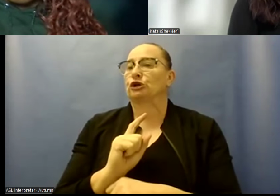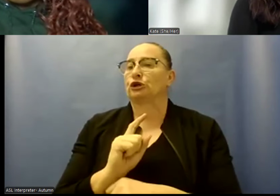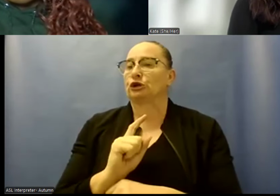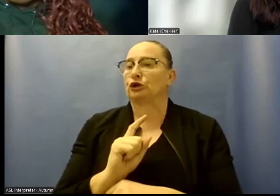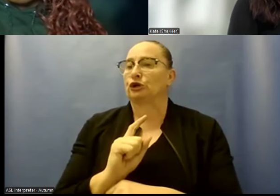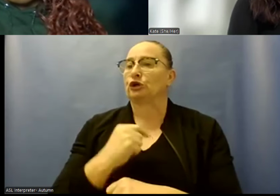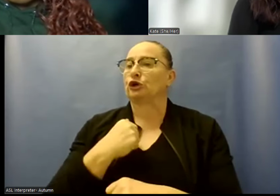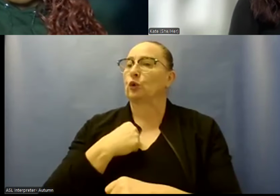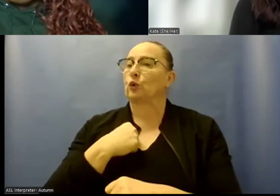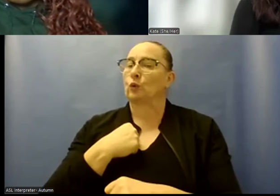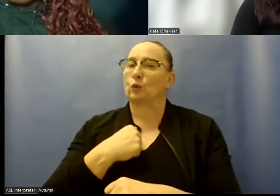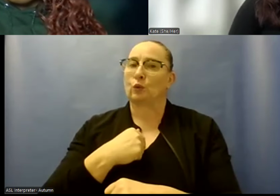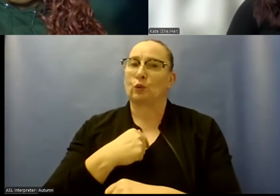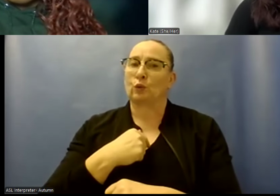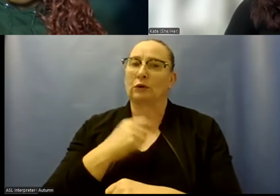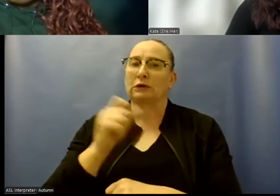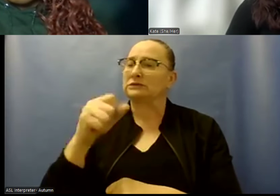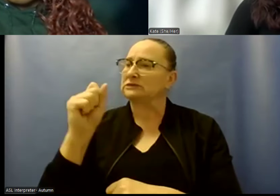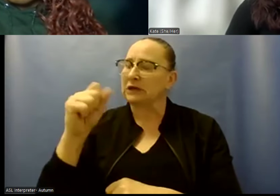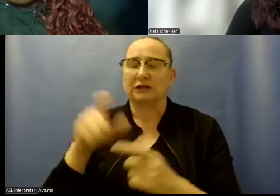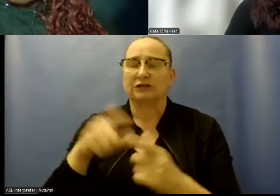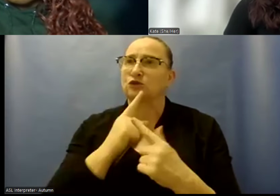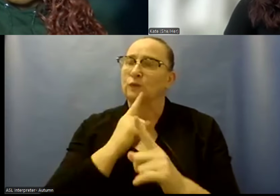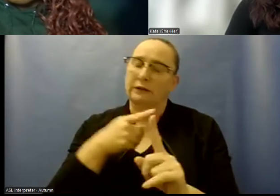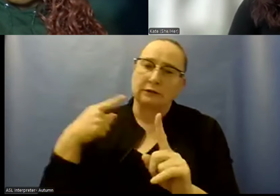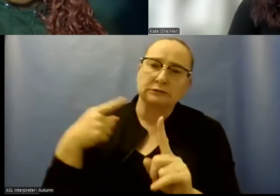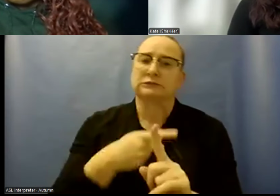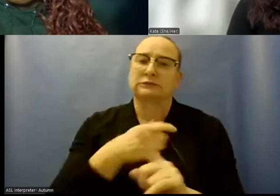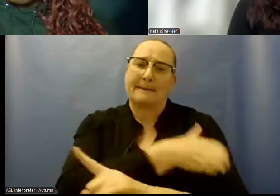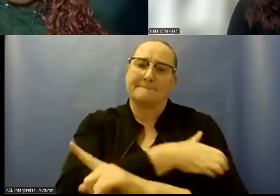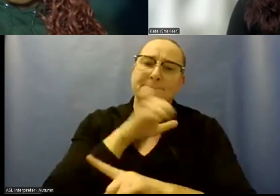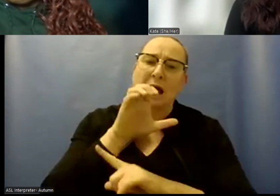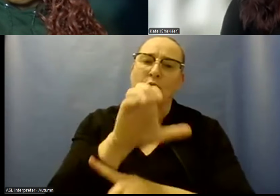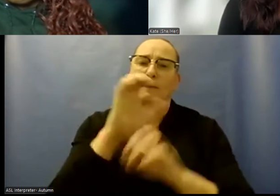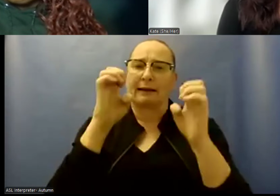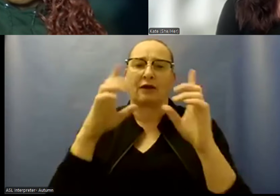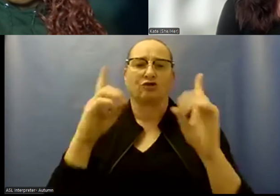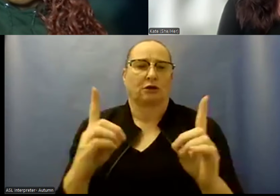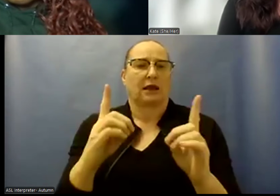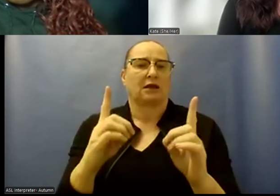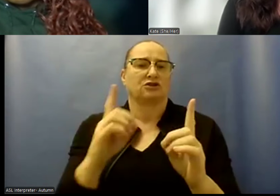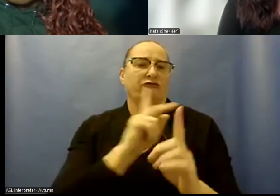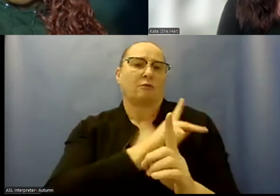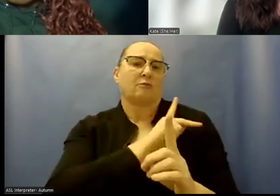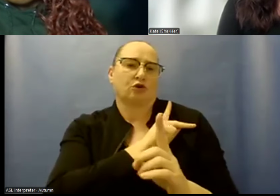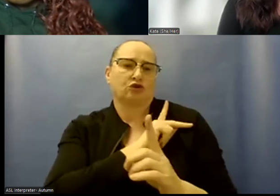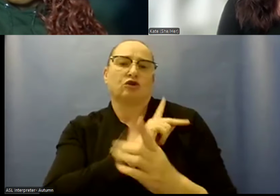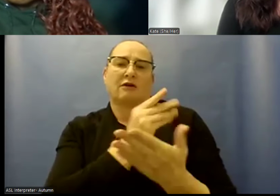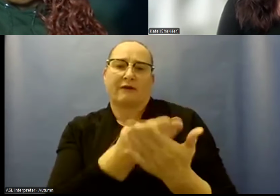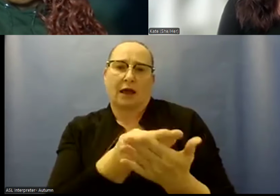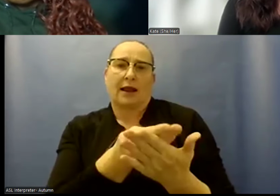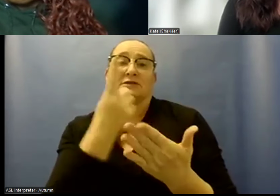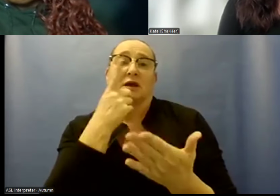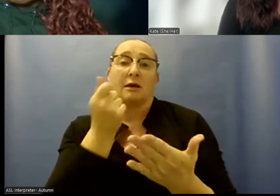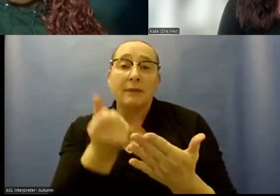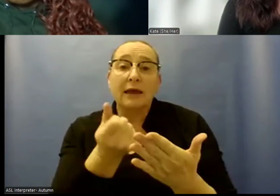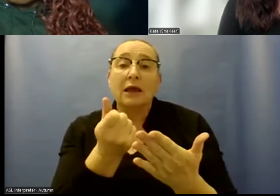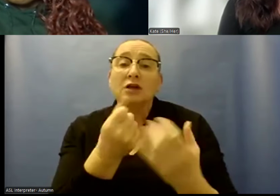we are, yeah, just doubling down on empowerment and education, especially when it comes to personal finances, because the